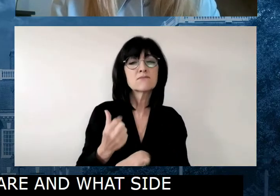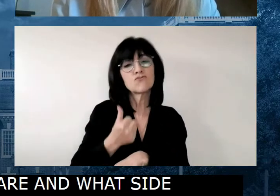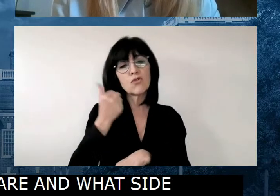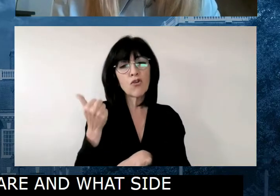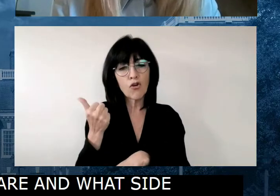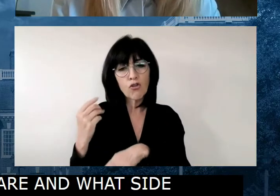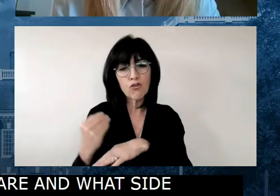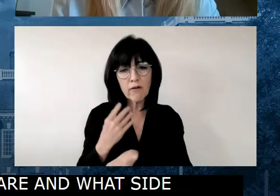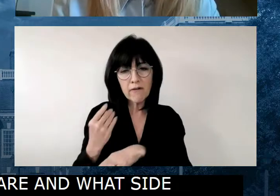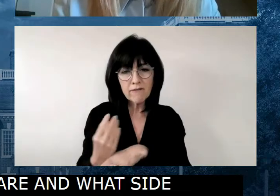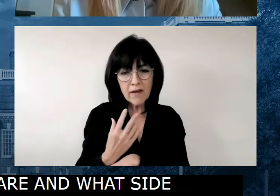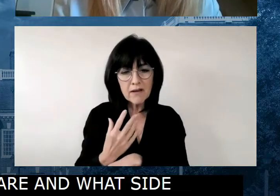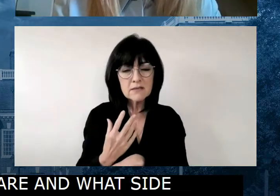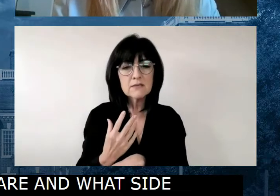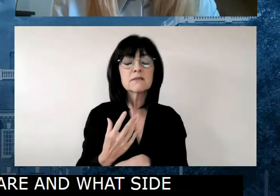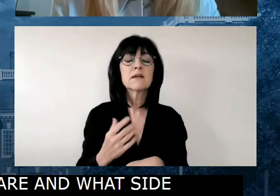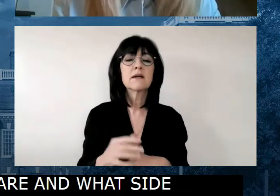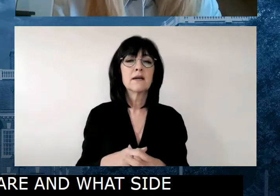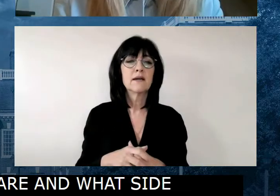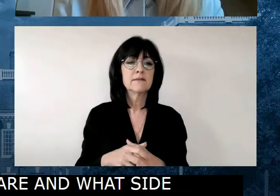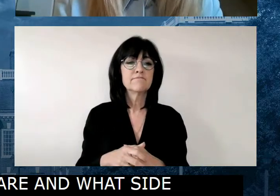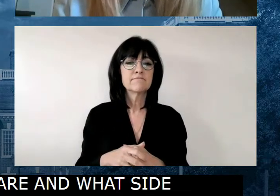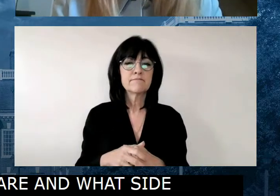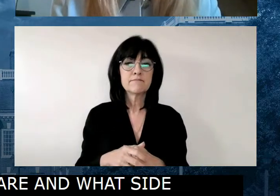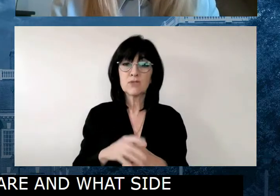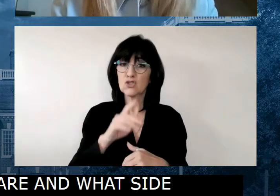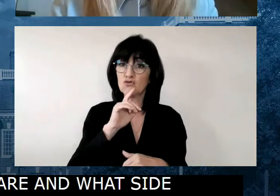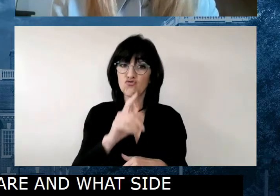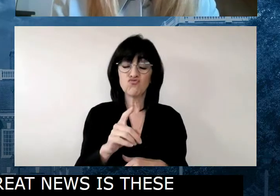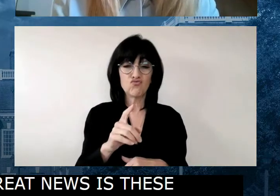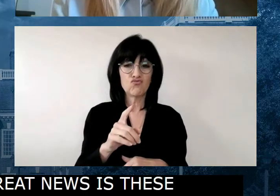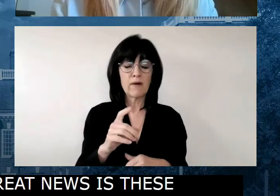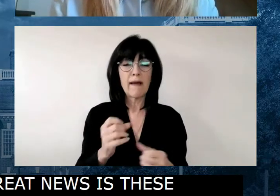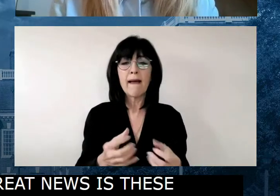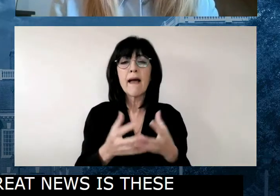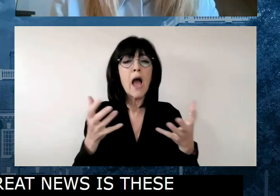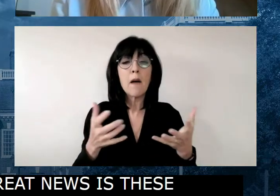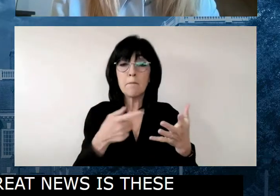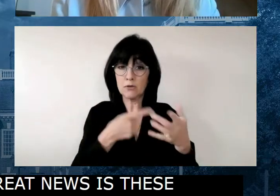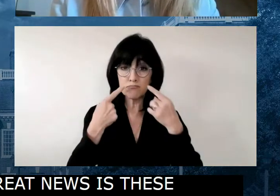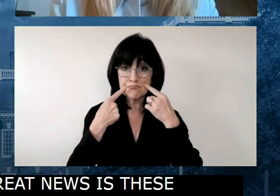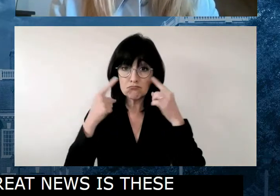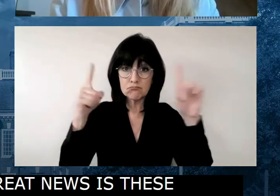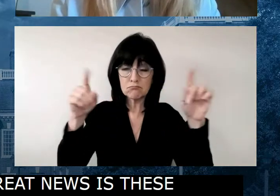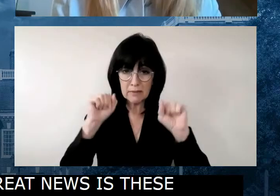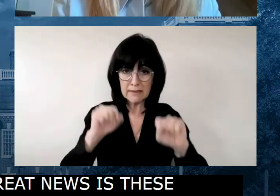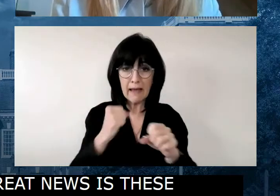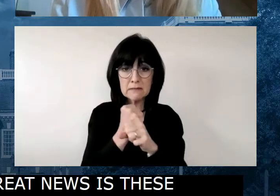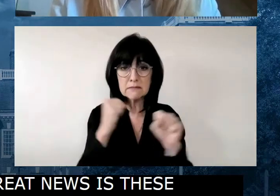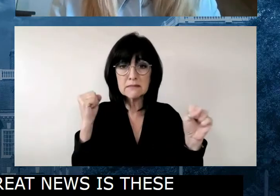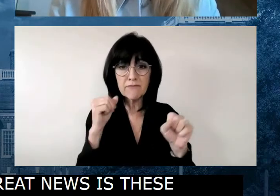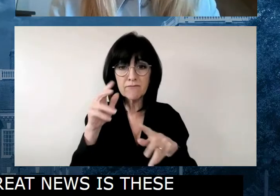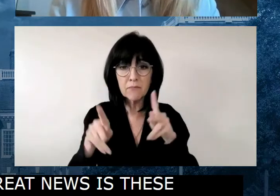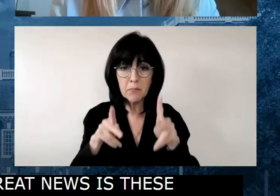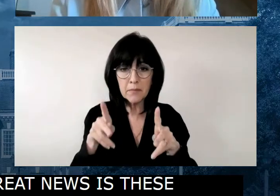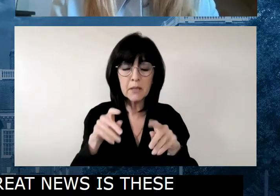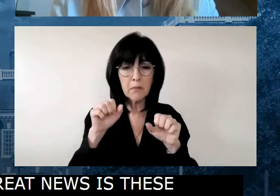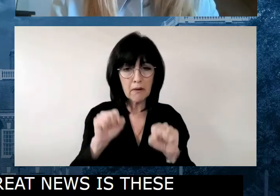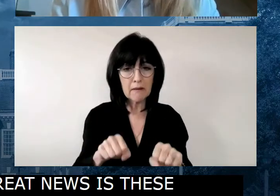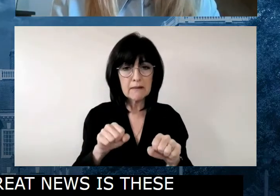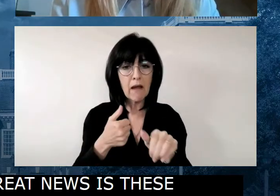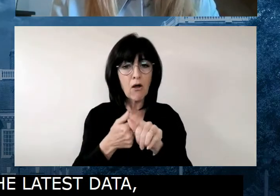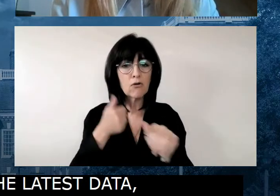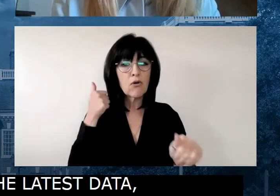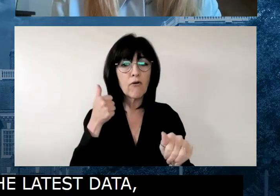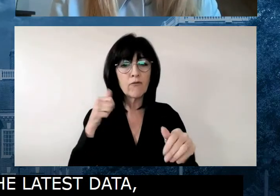are extremely effective. The latest data, especially looking at the Pfizer and Moderna that have been the most studied